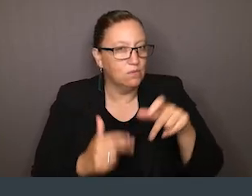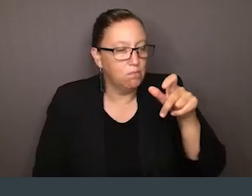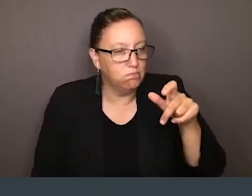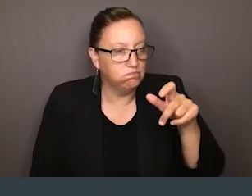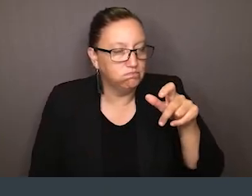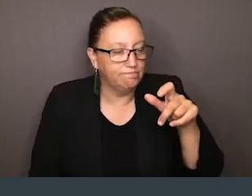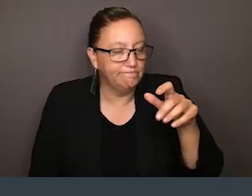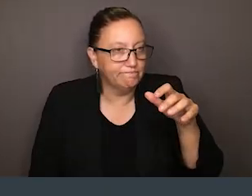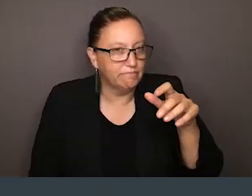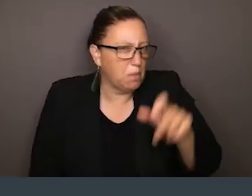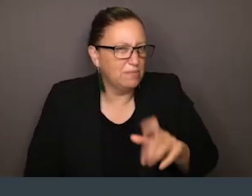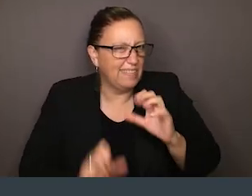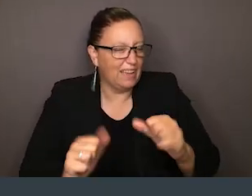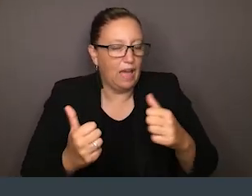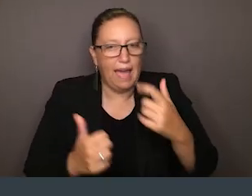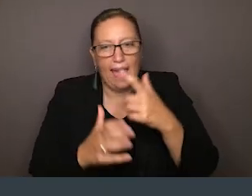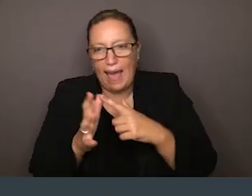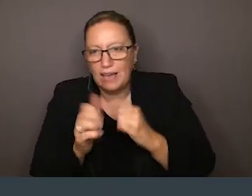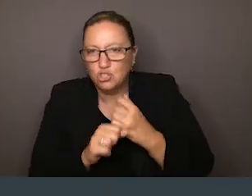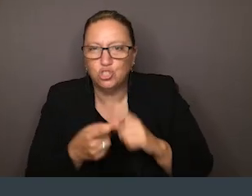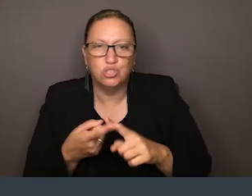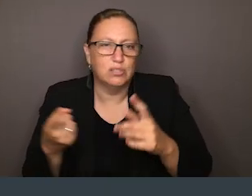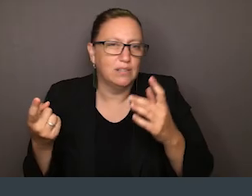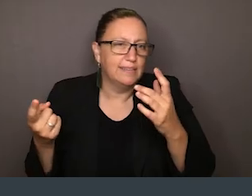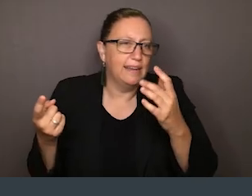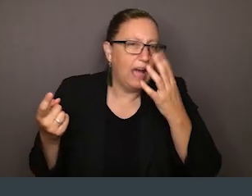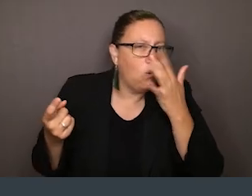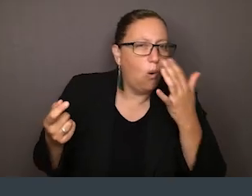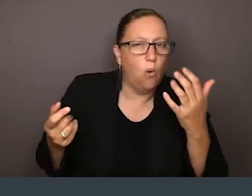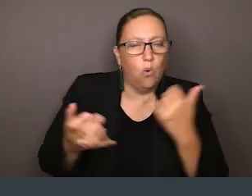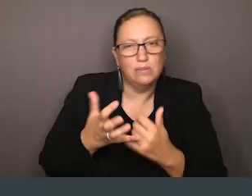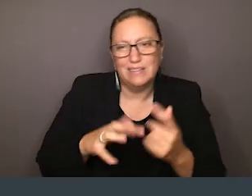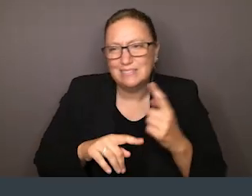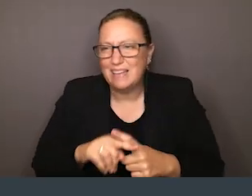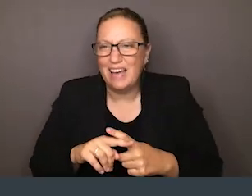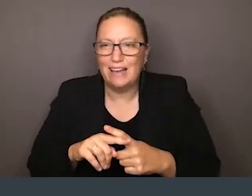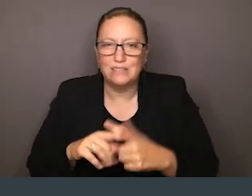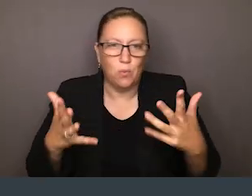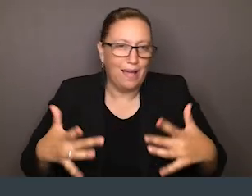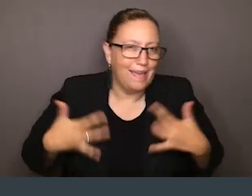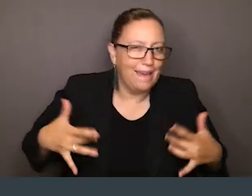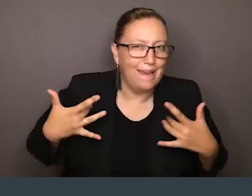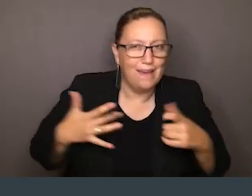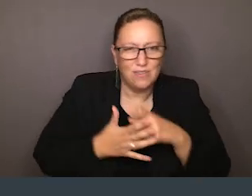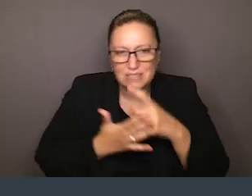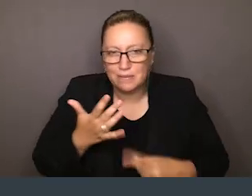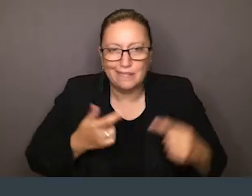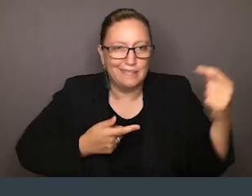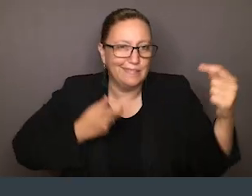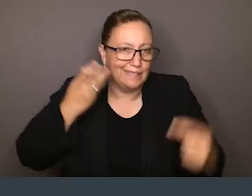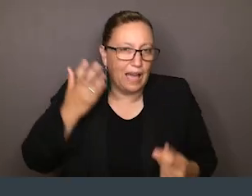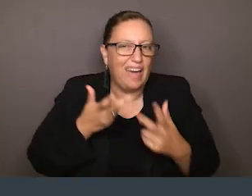live, their age, their sex, their health, and other disability and developmental conditions